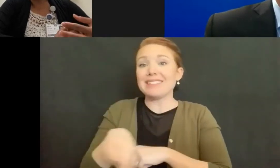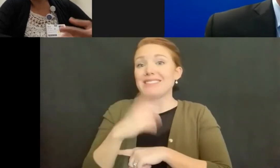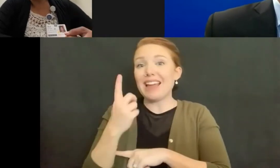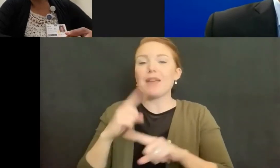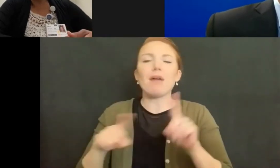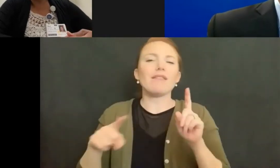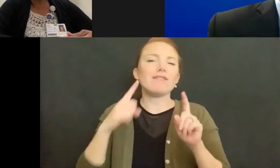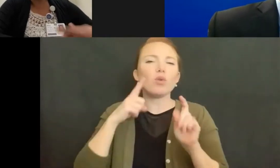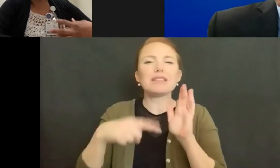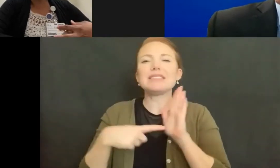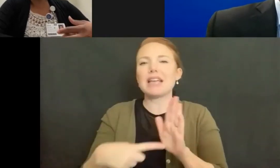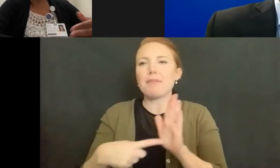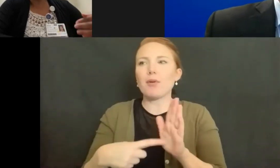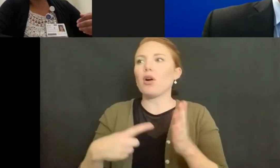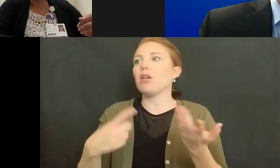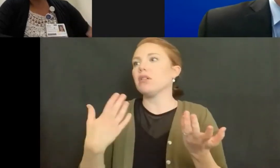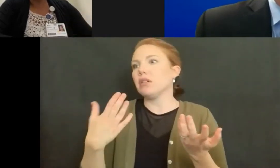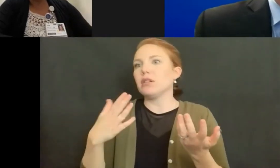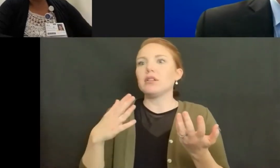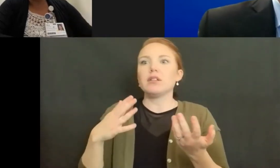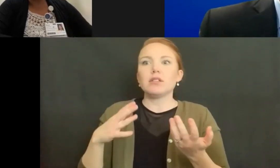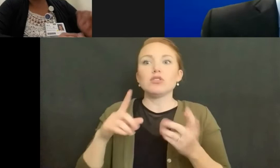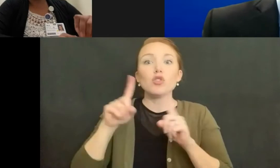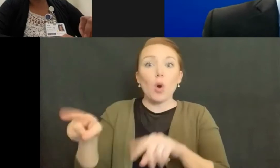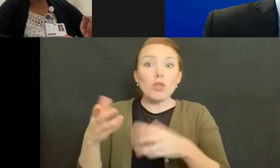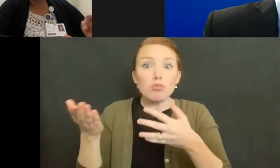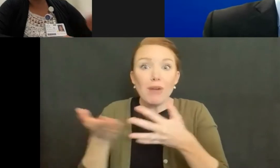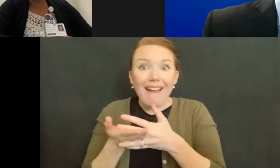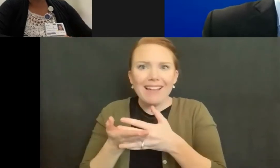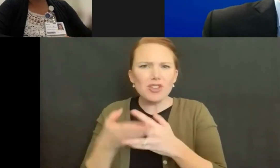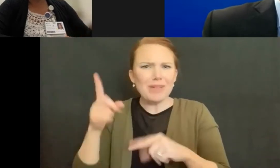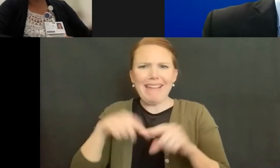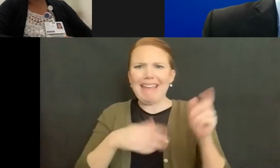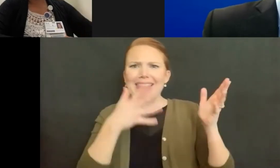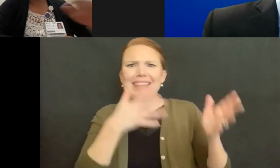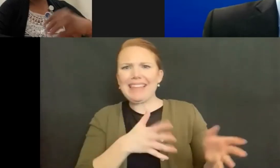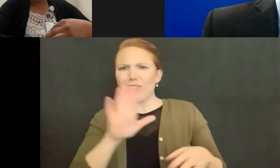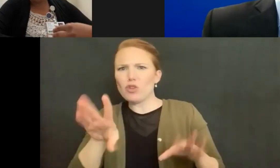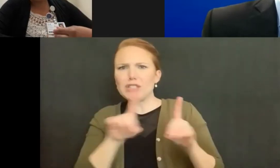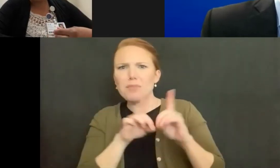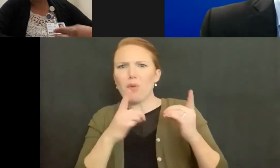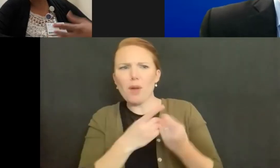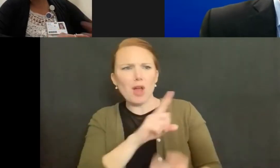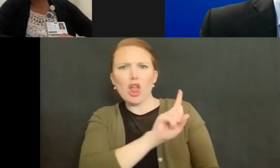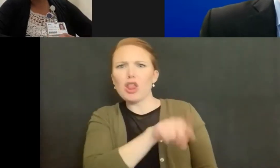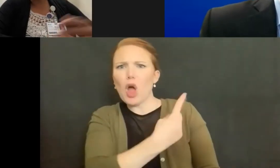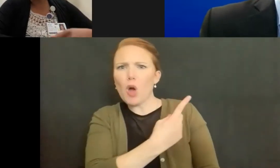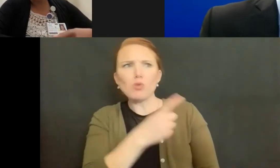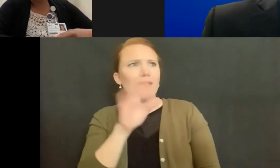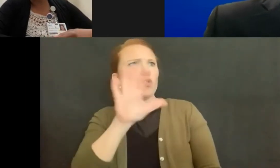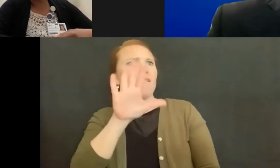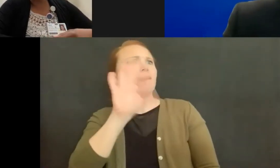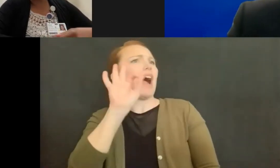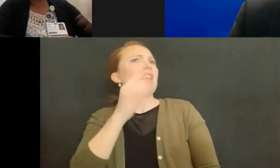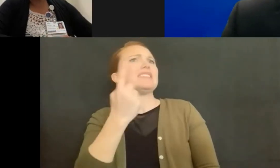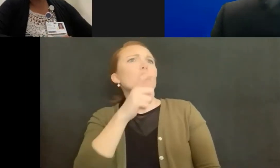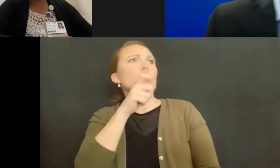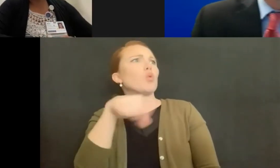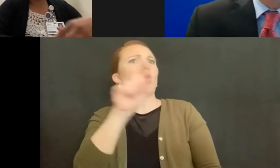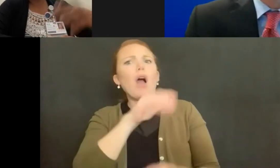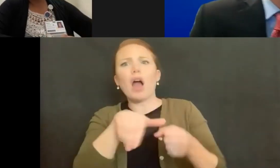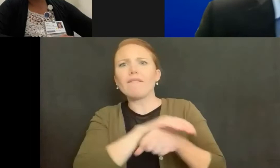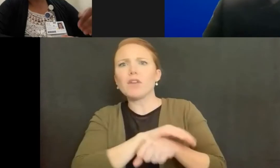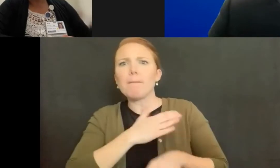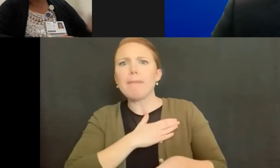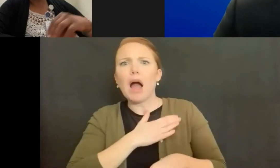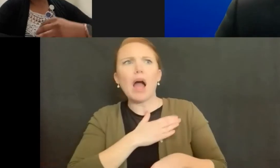when you are going on a break, you cannot leave your department alone, right? You have somebody to cover your department. The same way, when they go